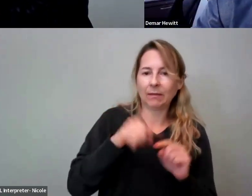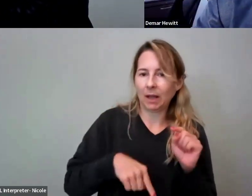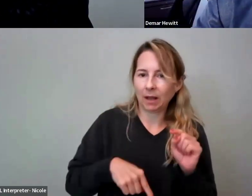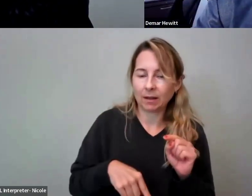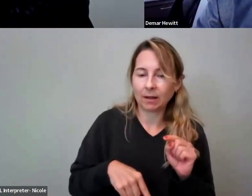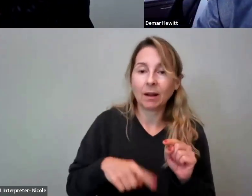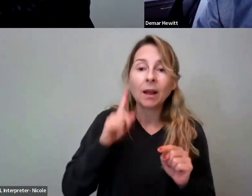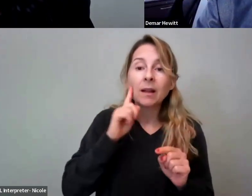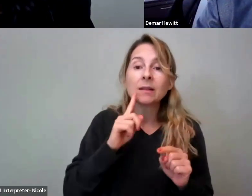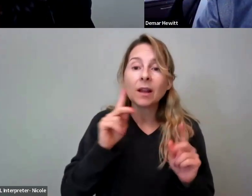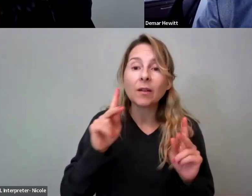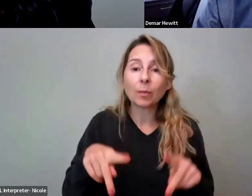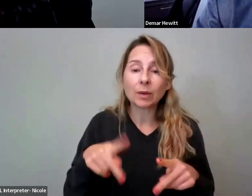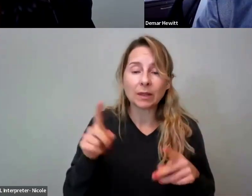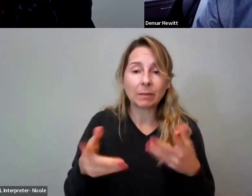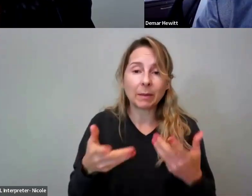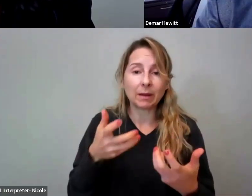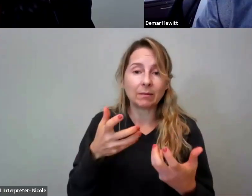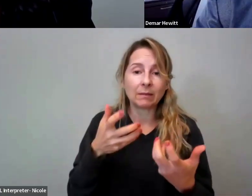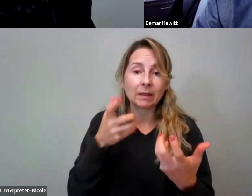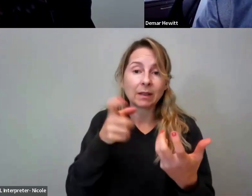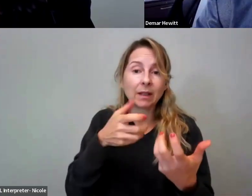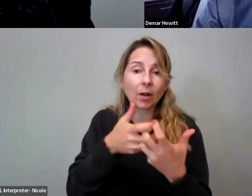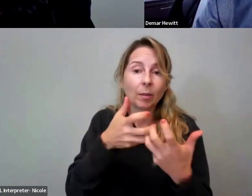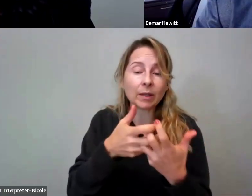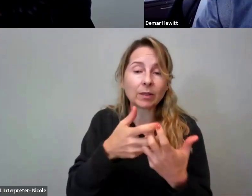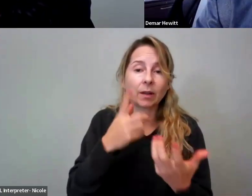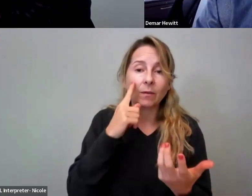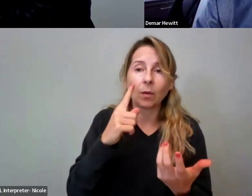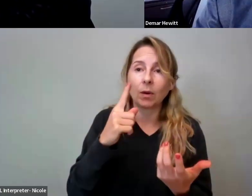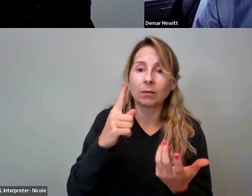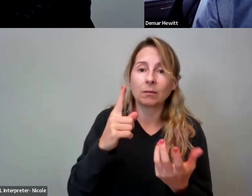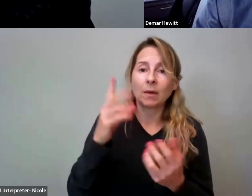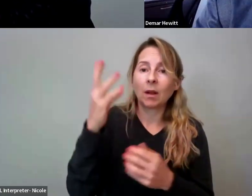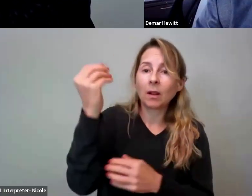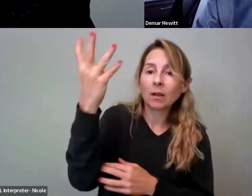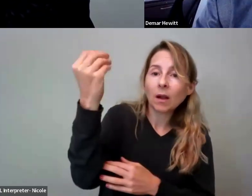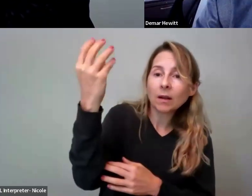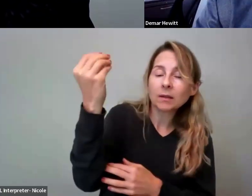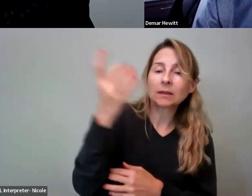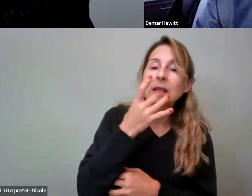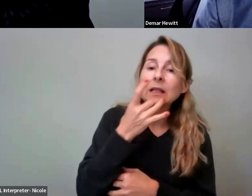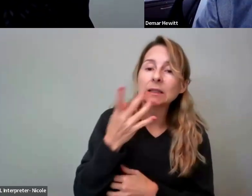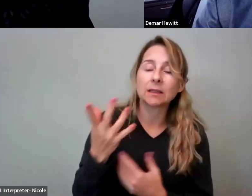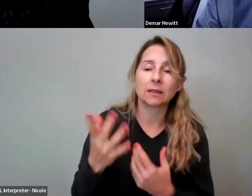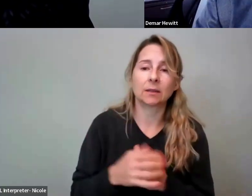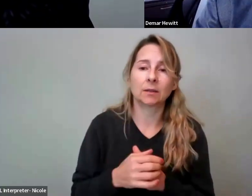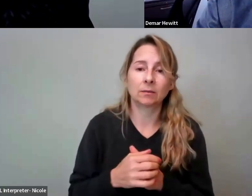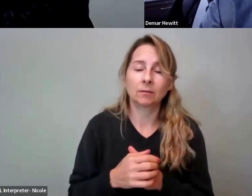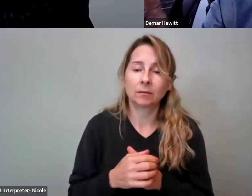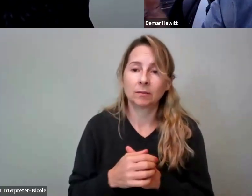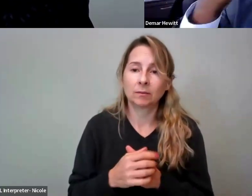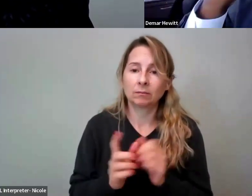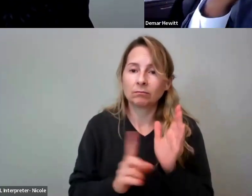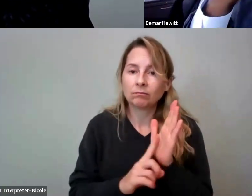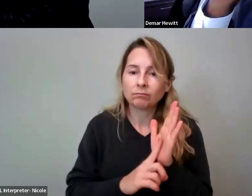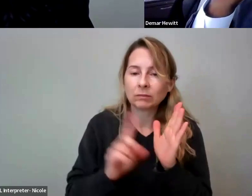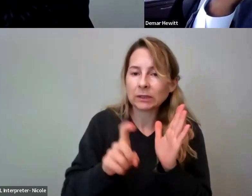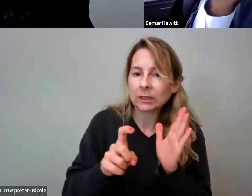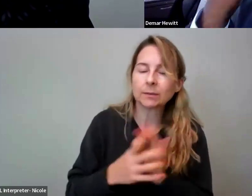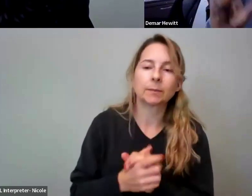need accommodation for home, like installing visual alerting system in the home. Would this be